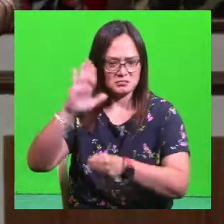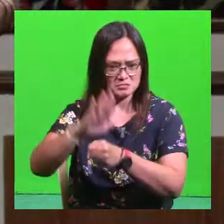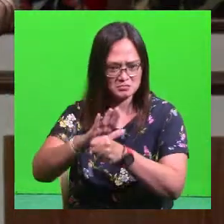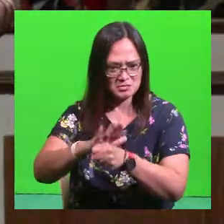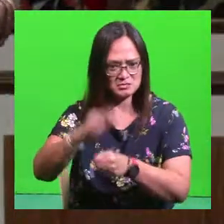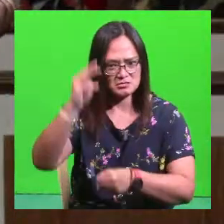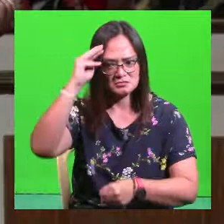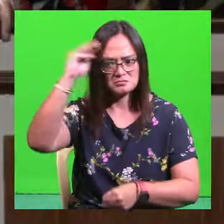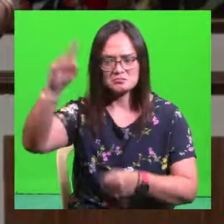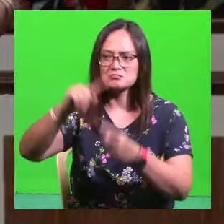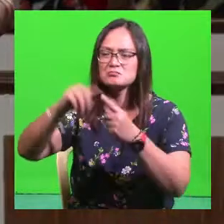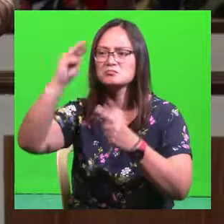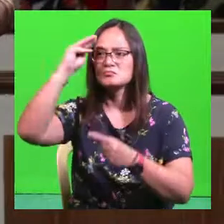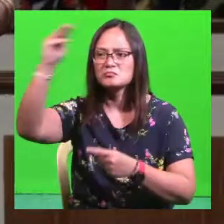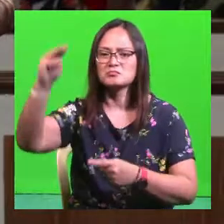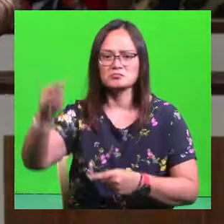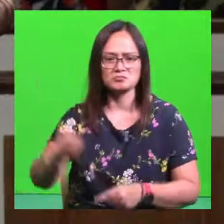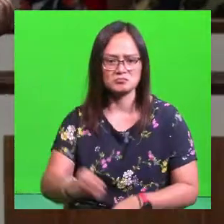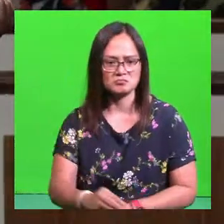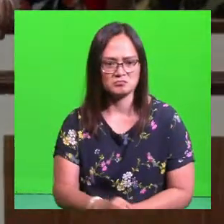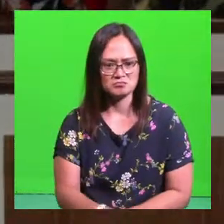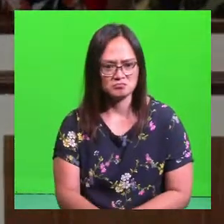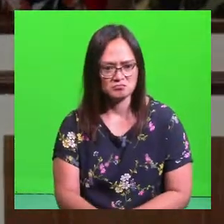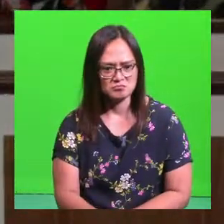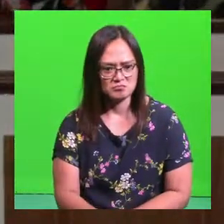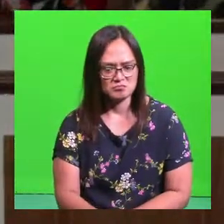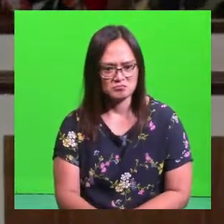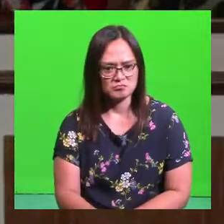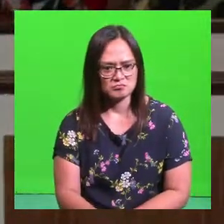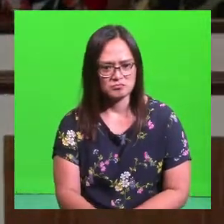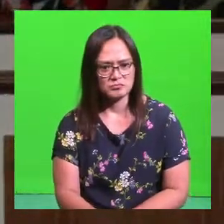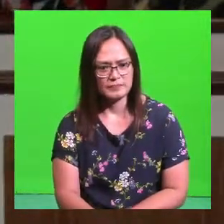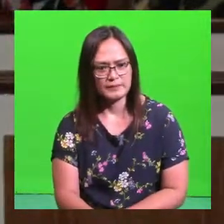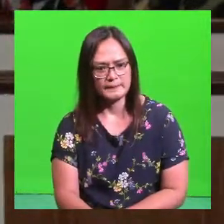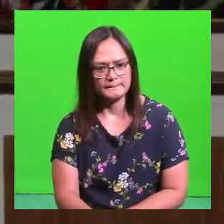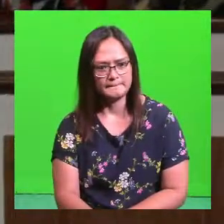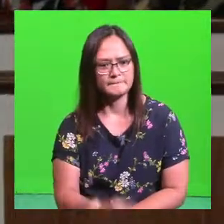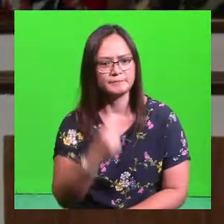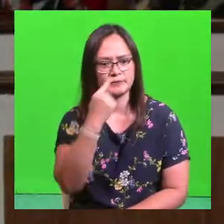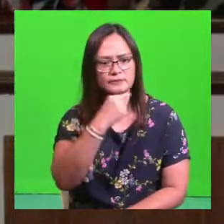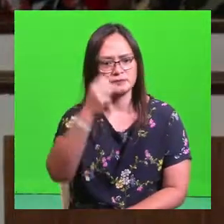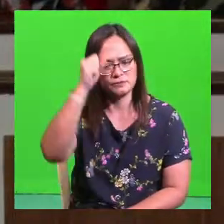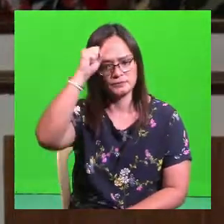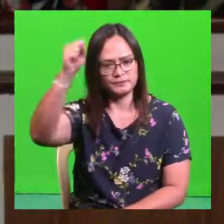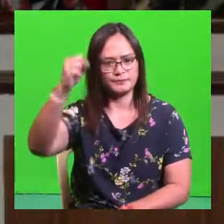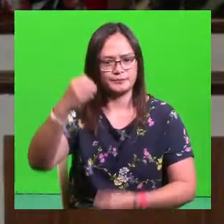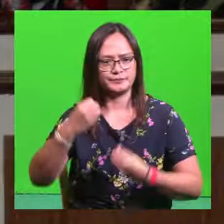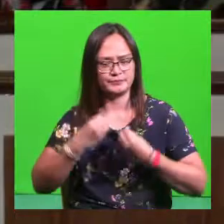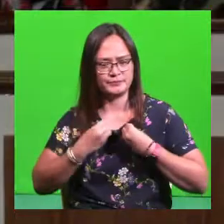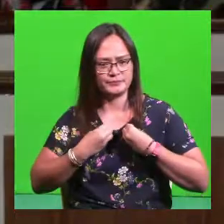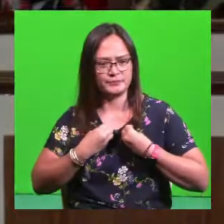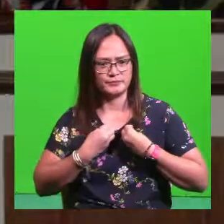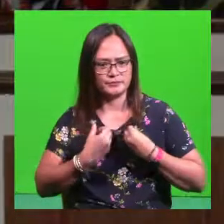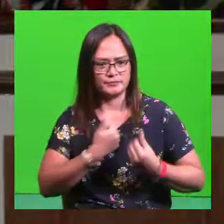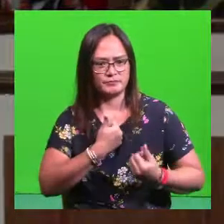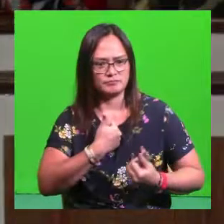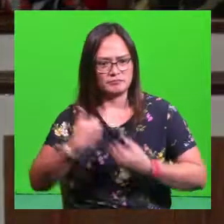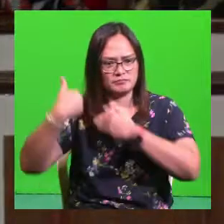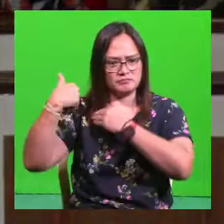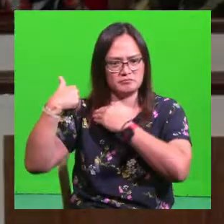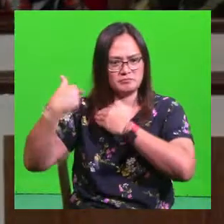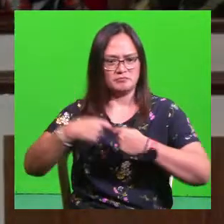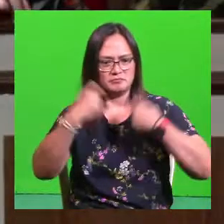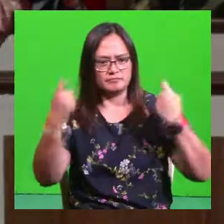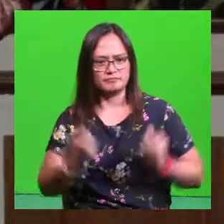yun? Ang Diyos ang Ama. Who his own self bare our sins in his own body on the tree, that